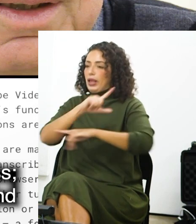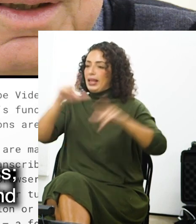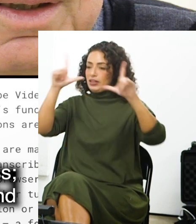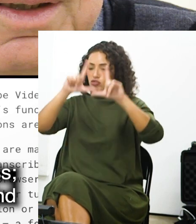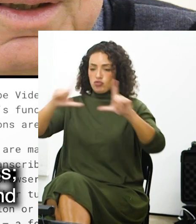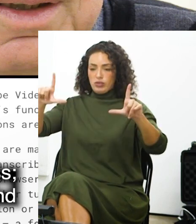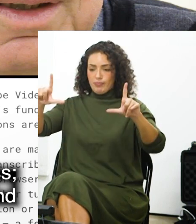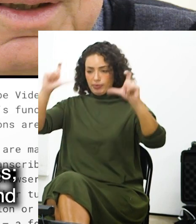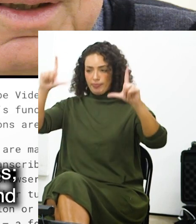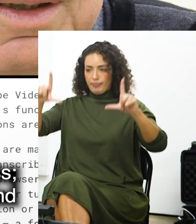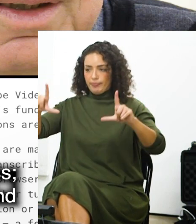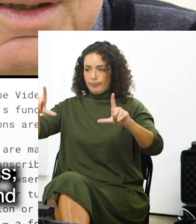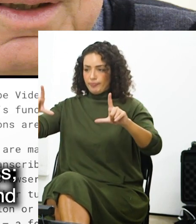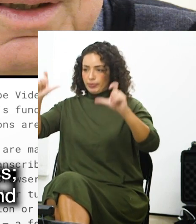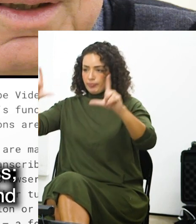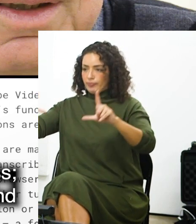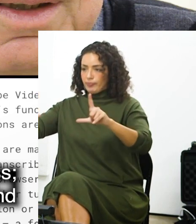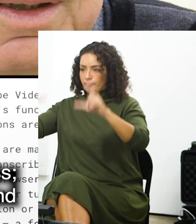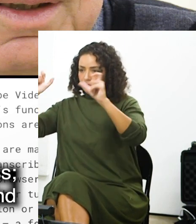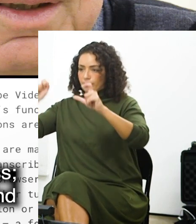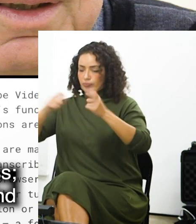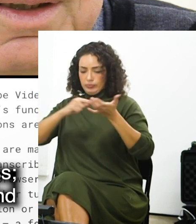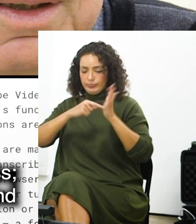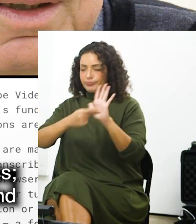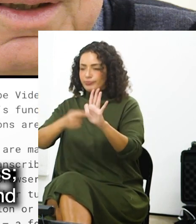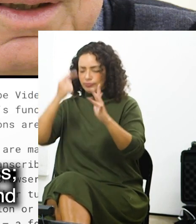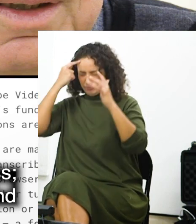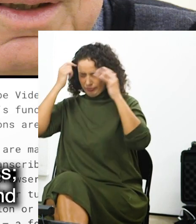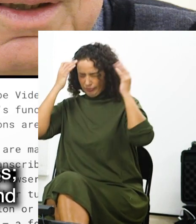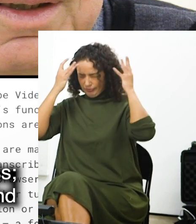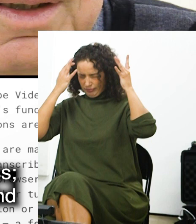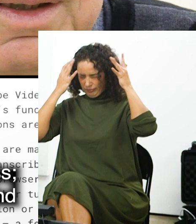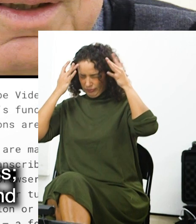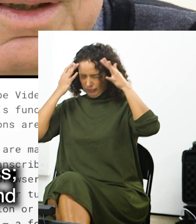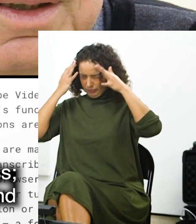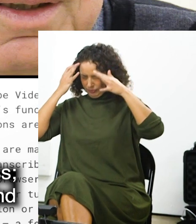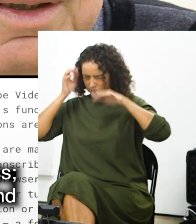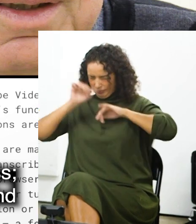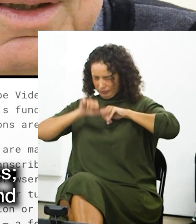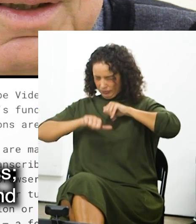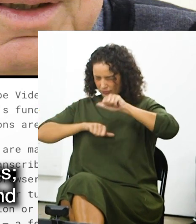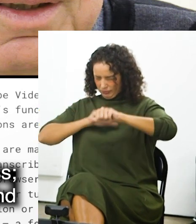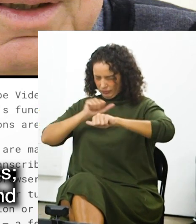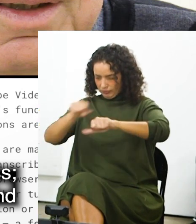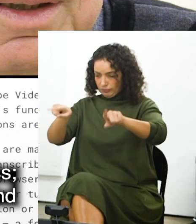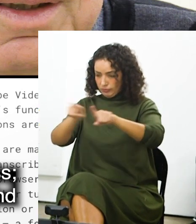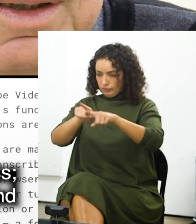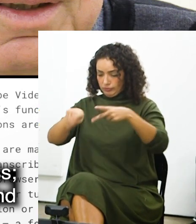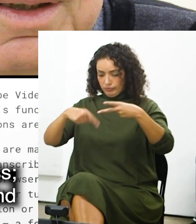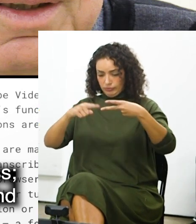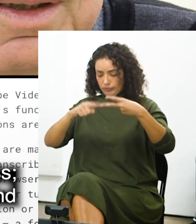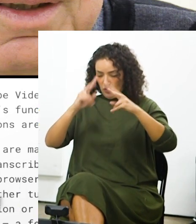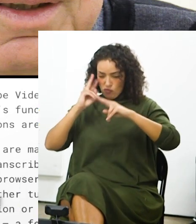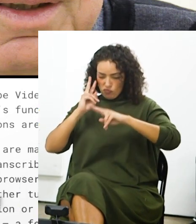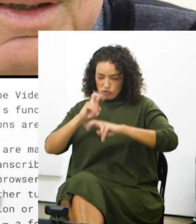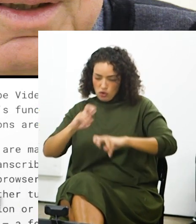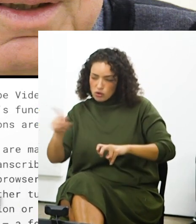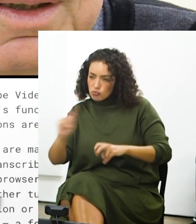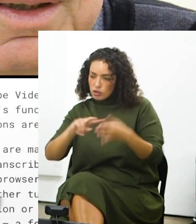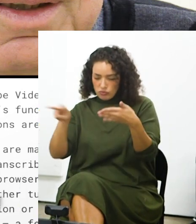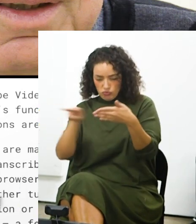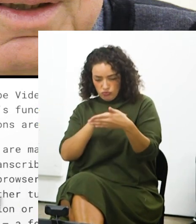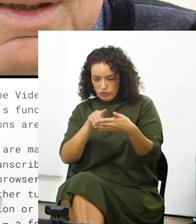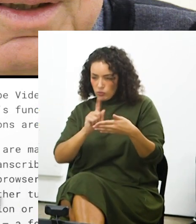work, where I show like my thought process, also what I was researching and reading. So I kind of wanted to